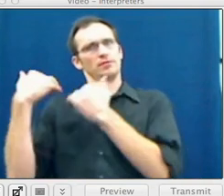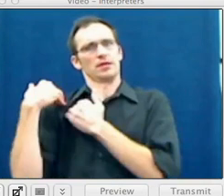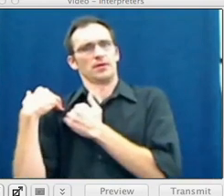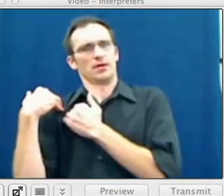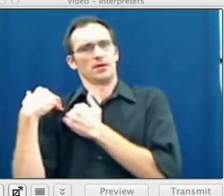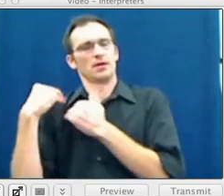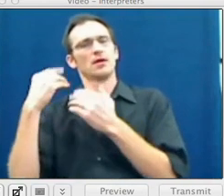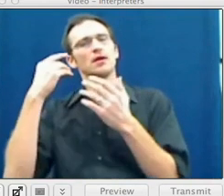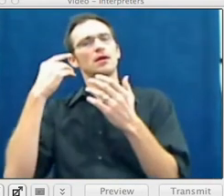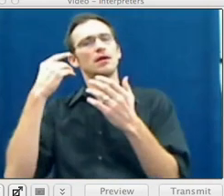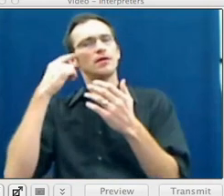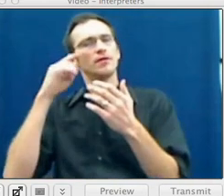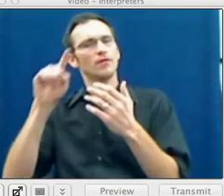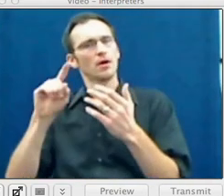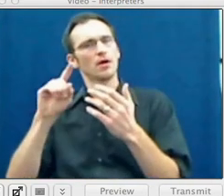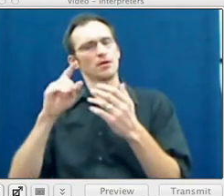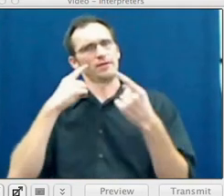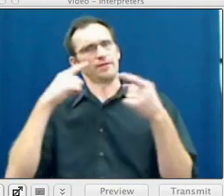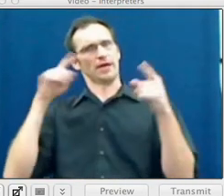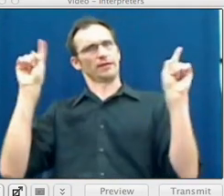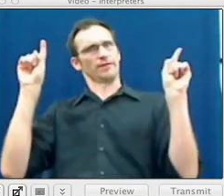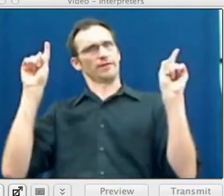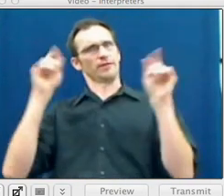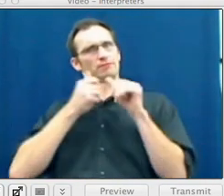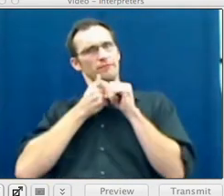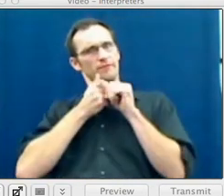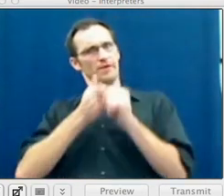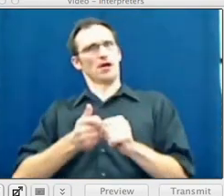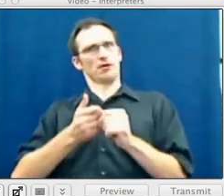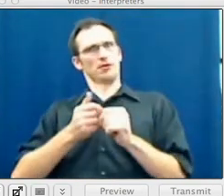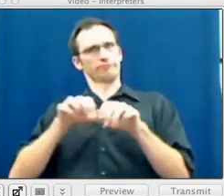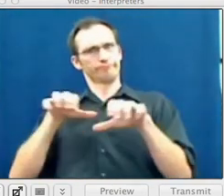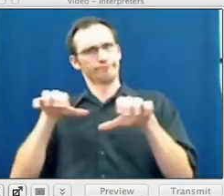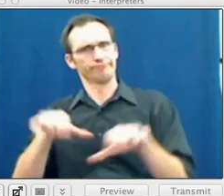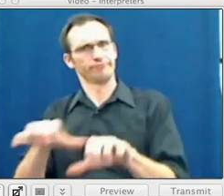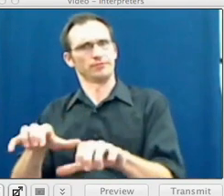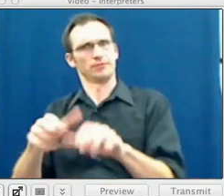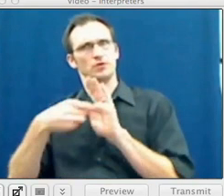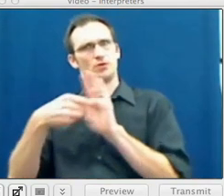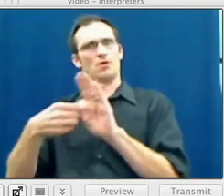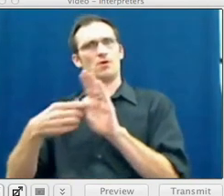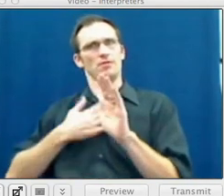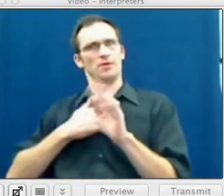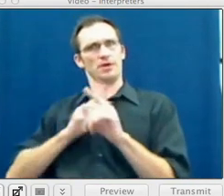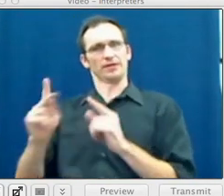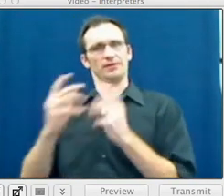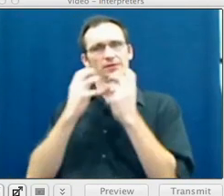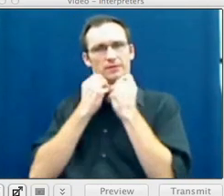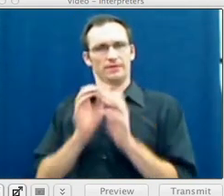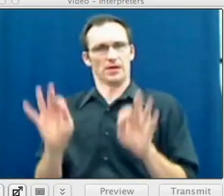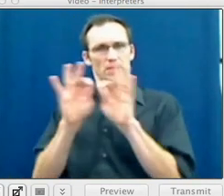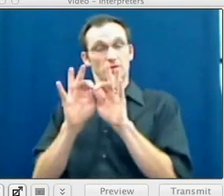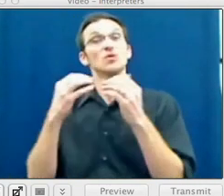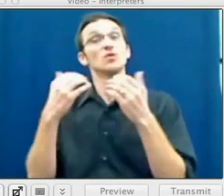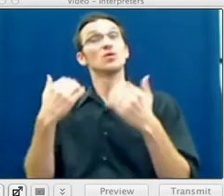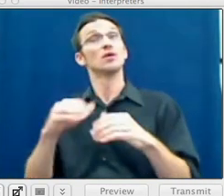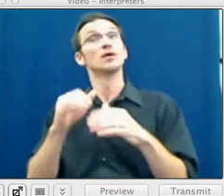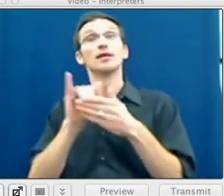effective execution of professional values, which is actually quite a complex thing,